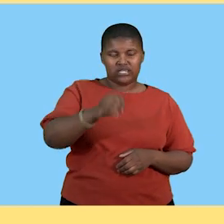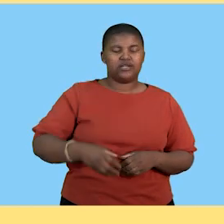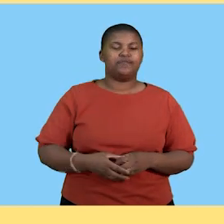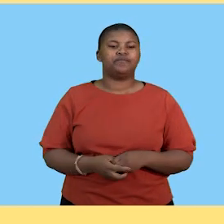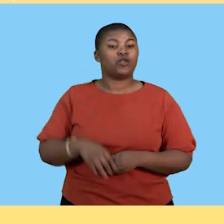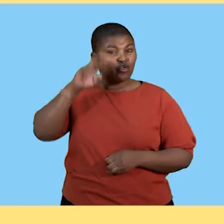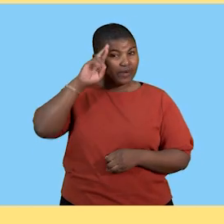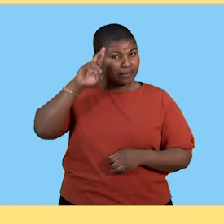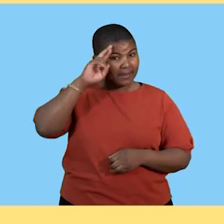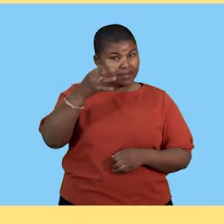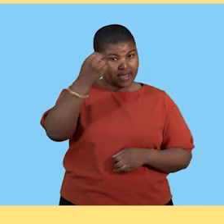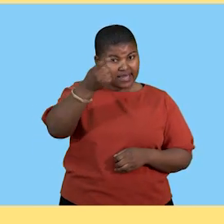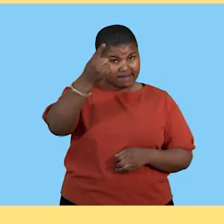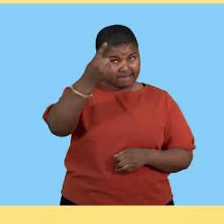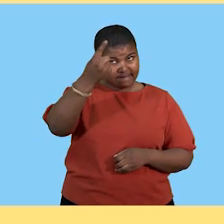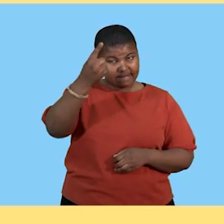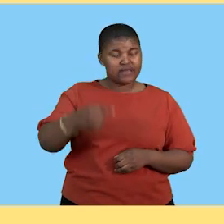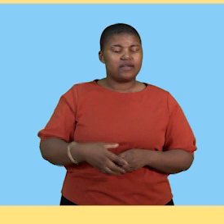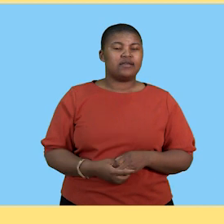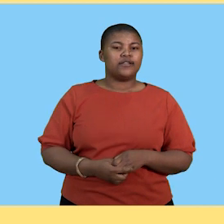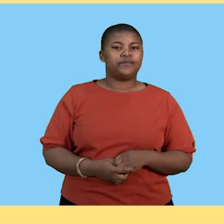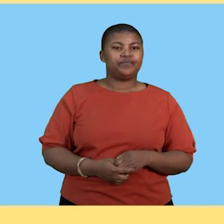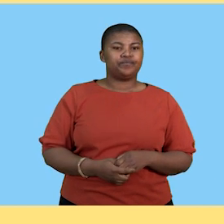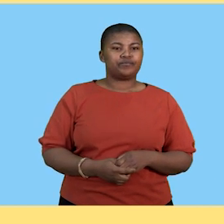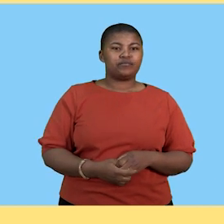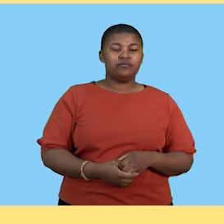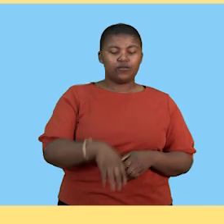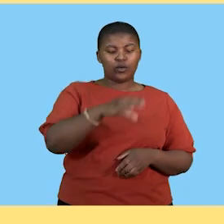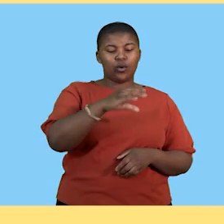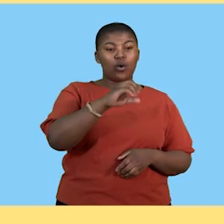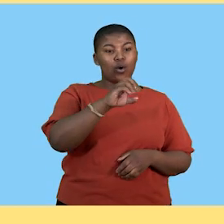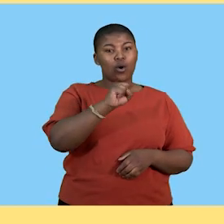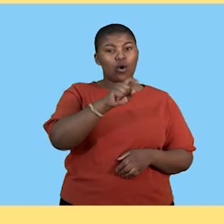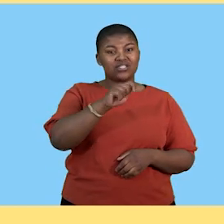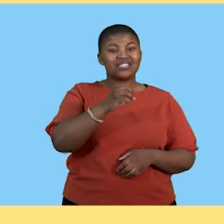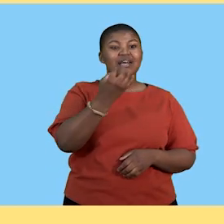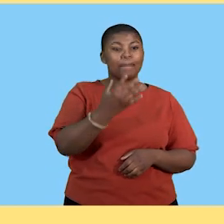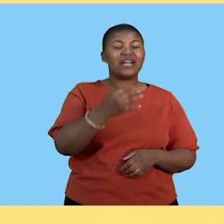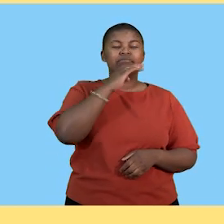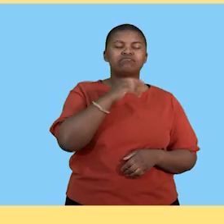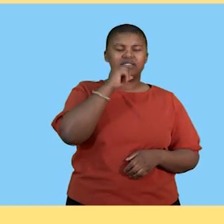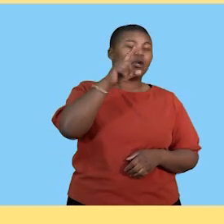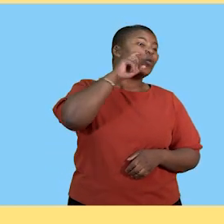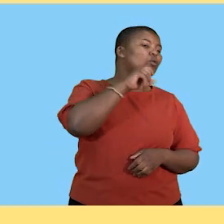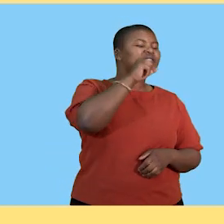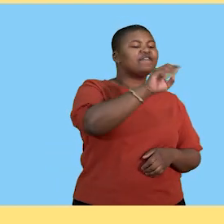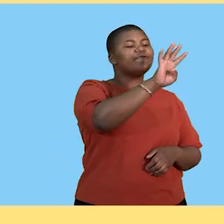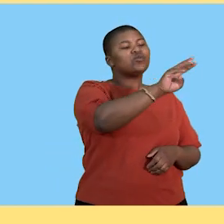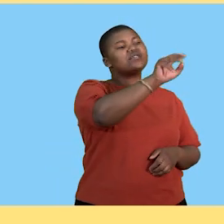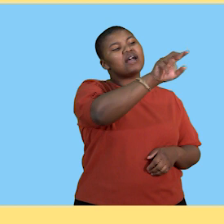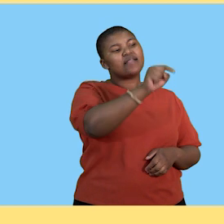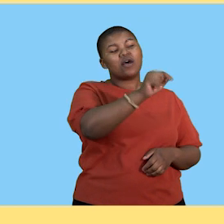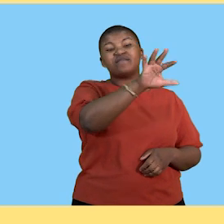49,500, 49.5. You remember, there it is. We're using the cost price method. So I'll come here on the old, I'll